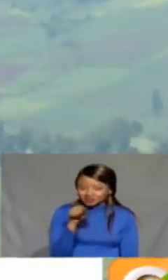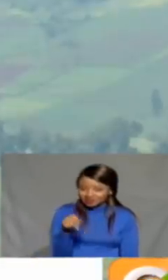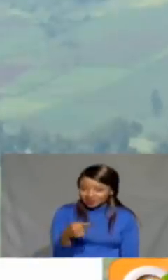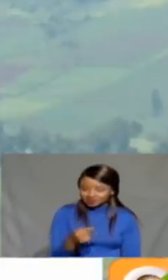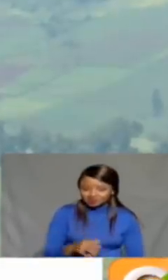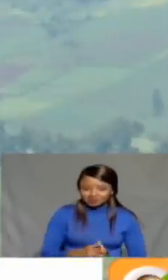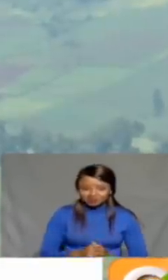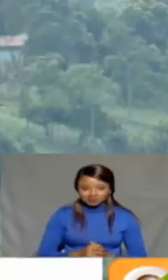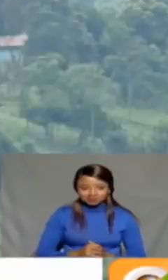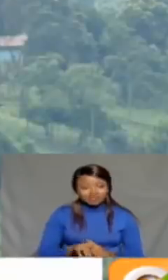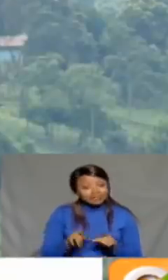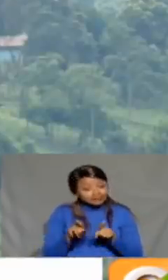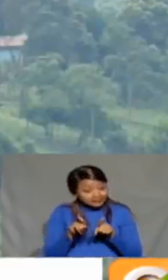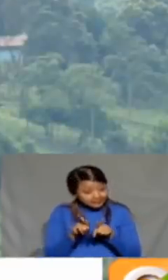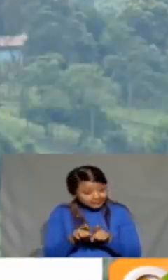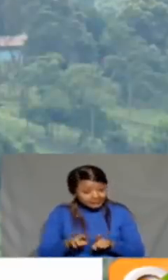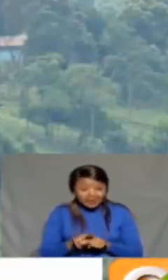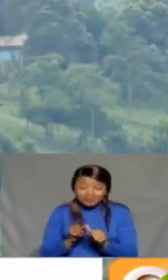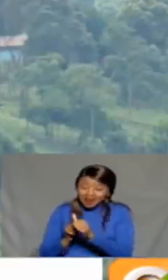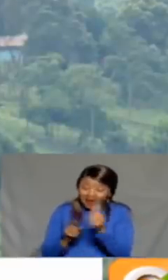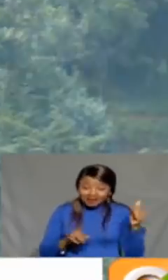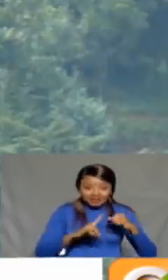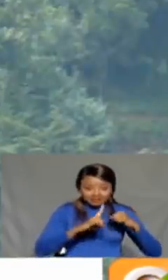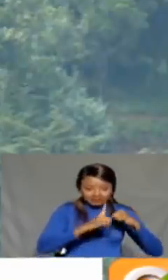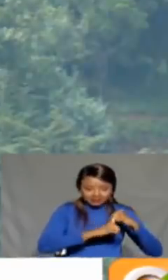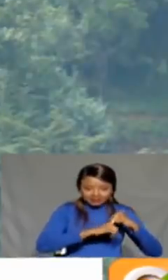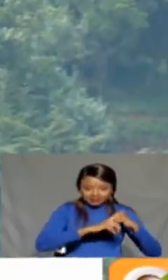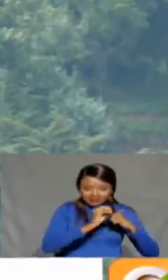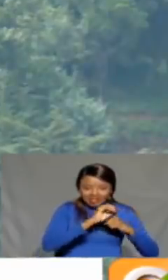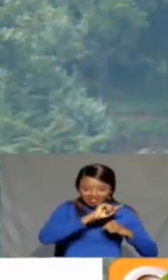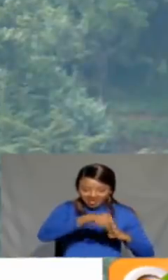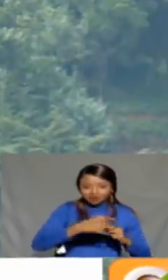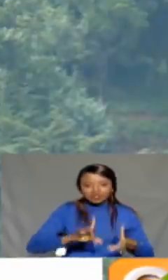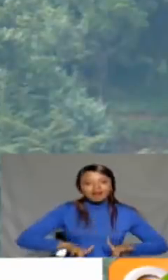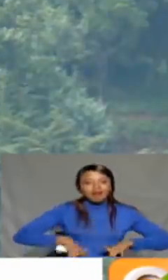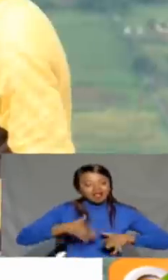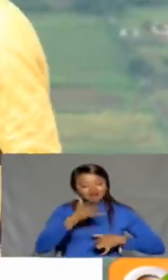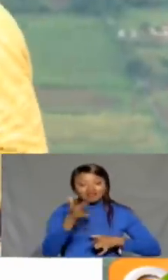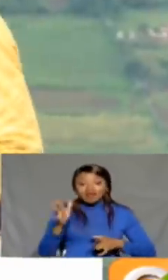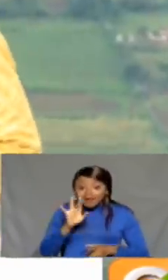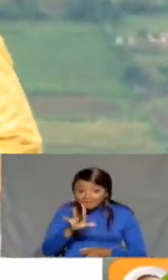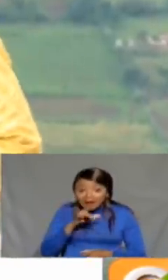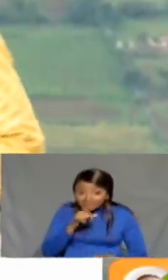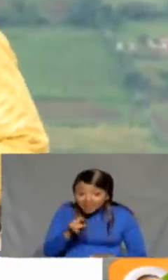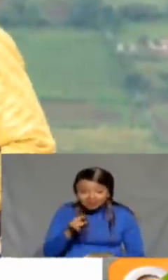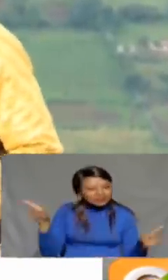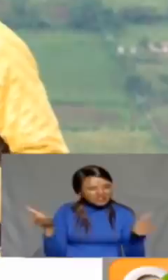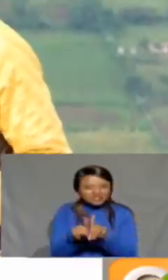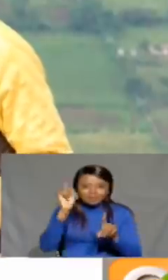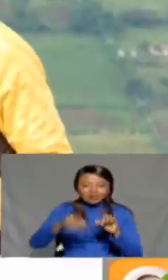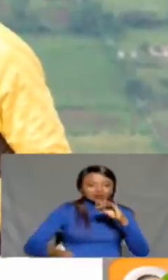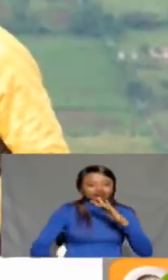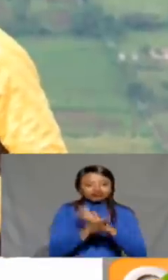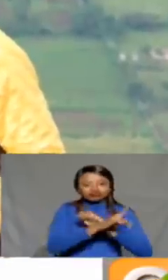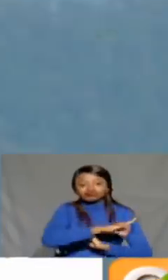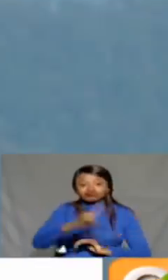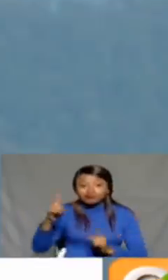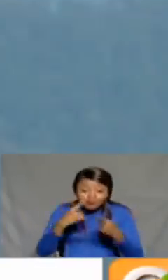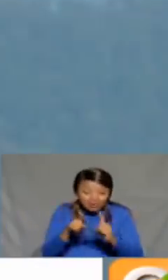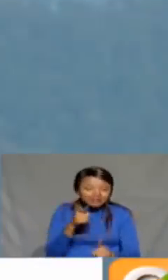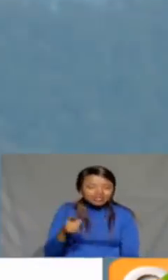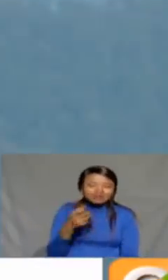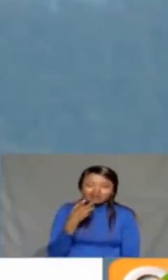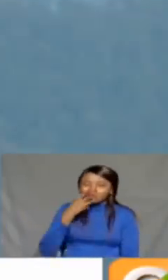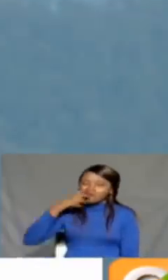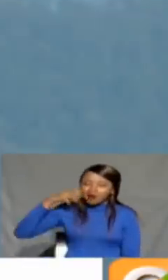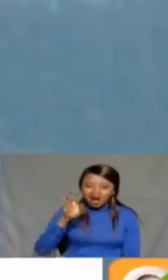Kemboi, like over 60,000 others targeted in the ongoing eviction, is cursing prominent people who duped him